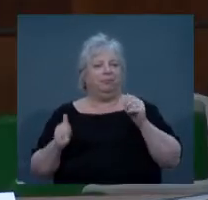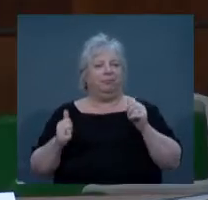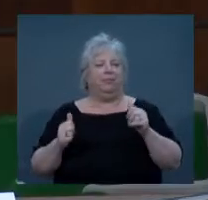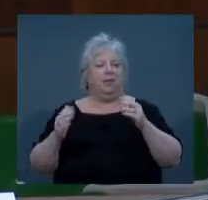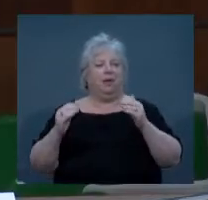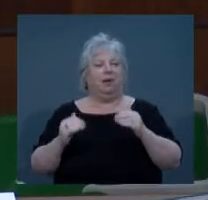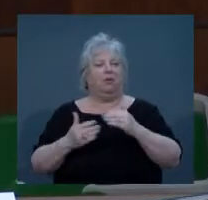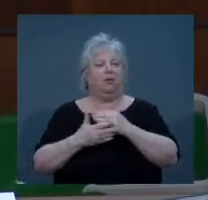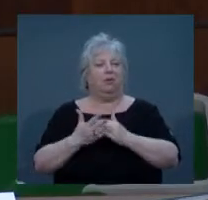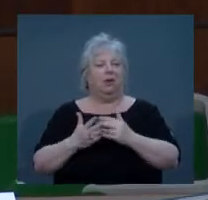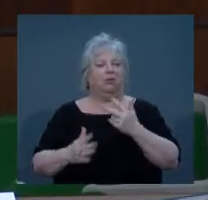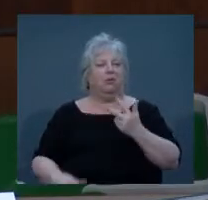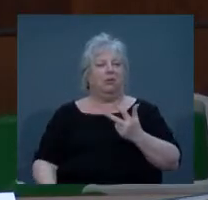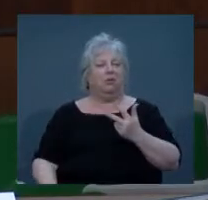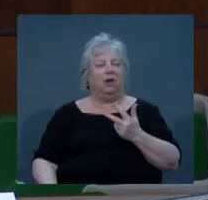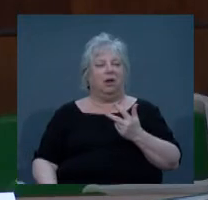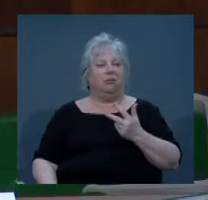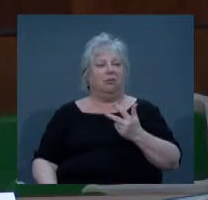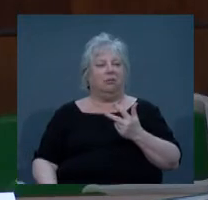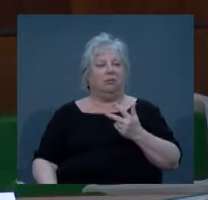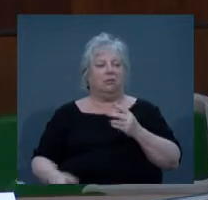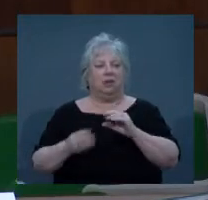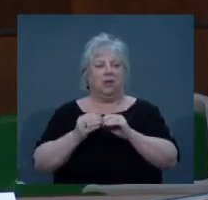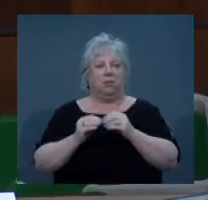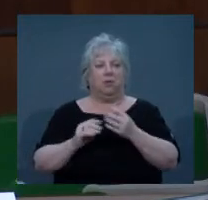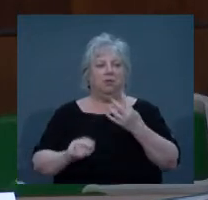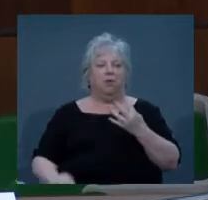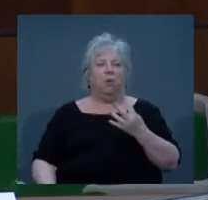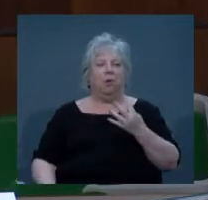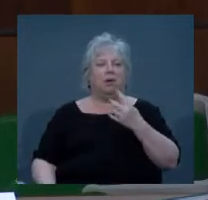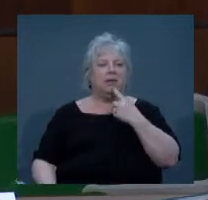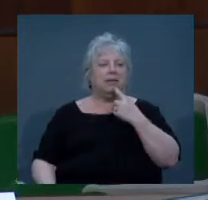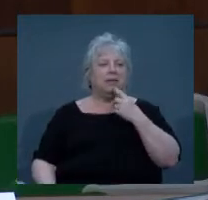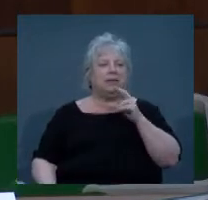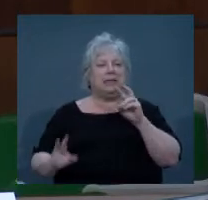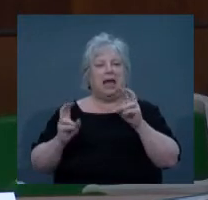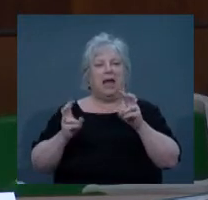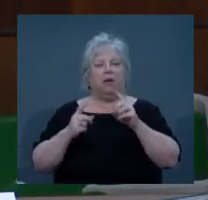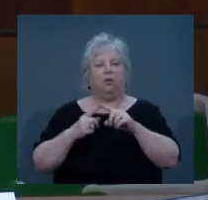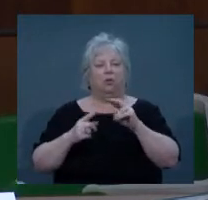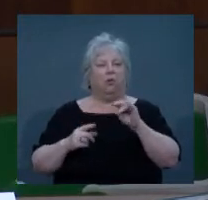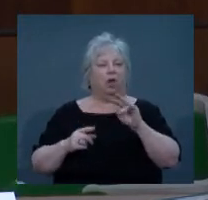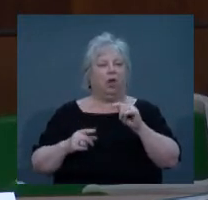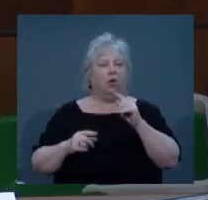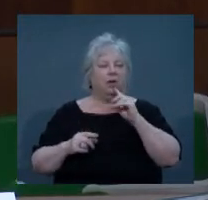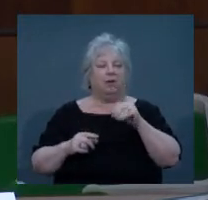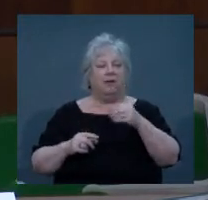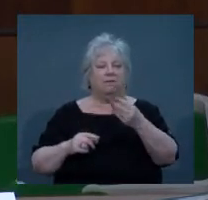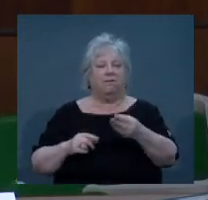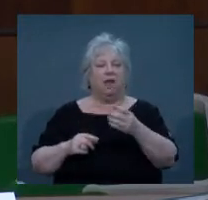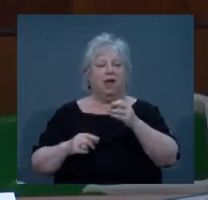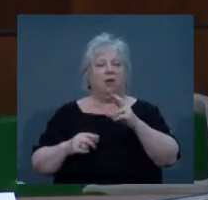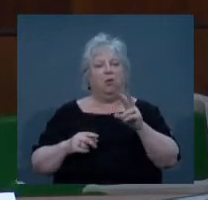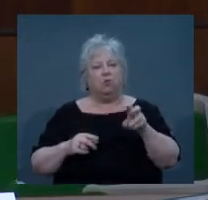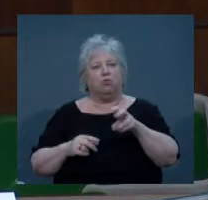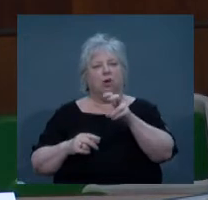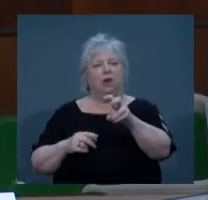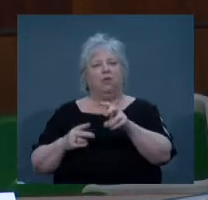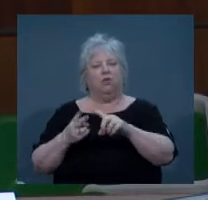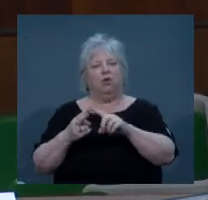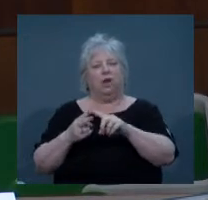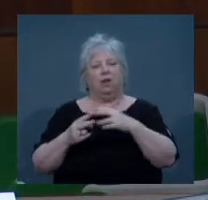Under section 3, item number 4, it says title to the unit is conveyed or otherwise transferred,